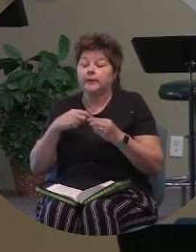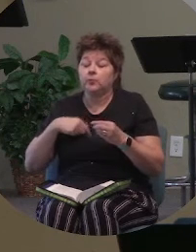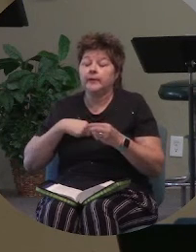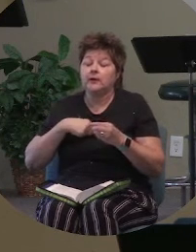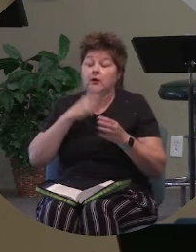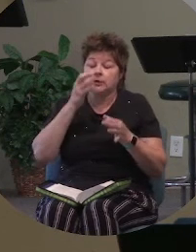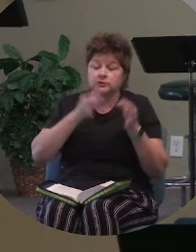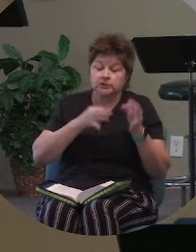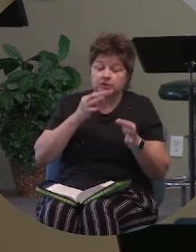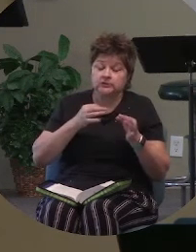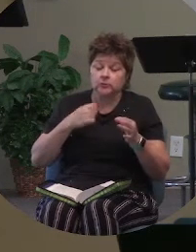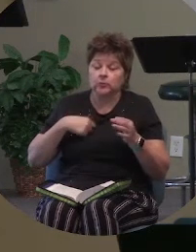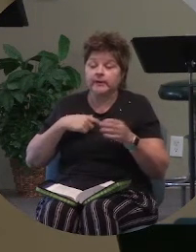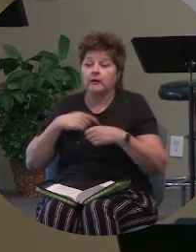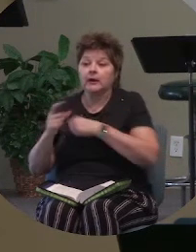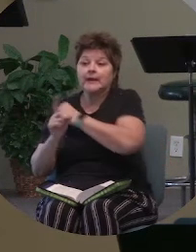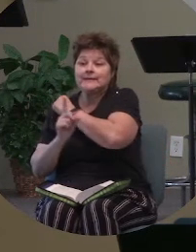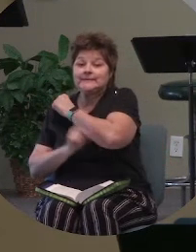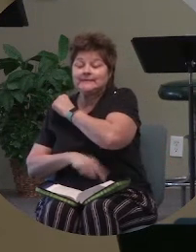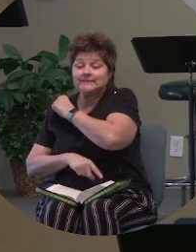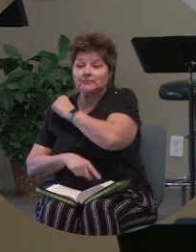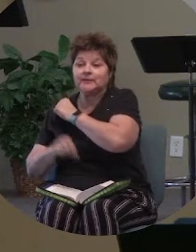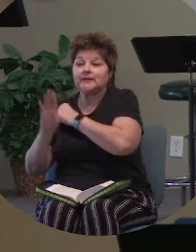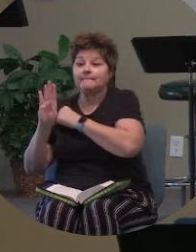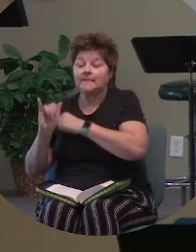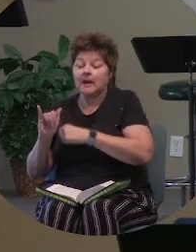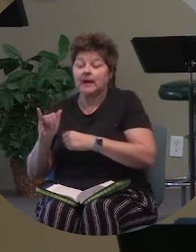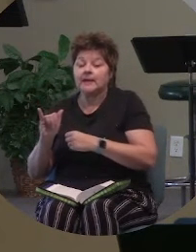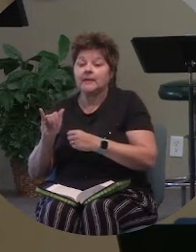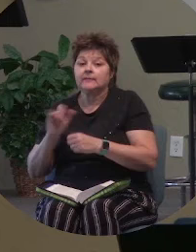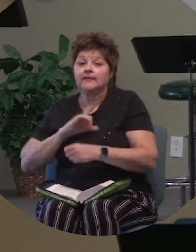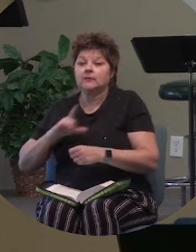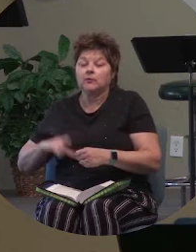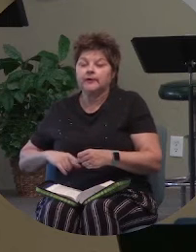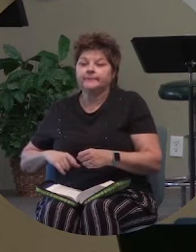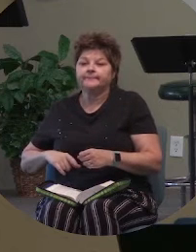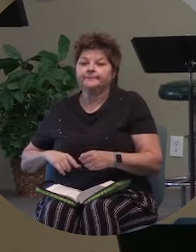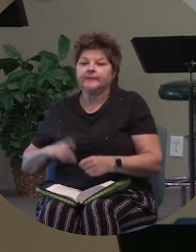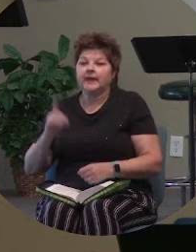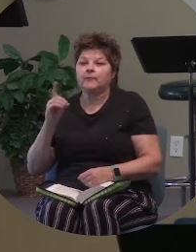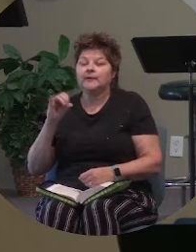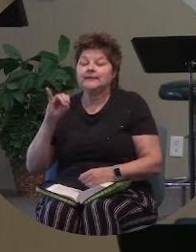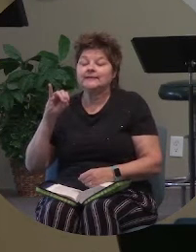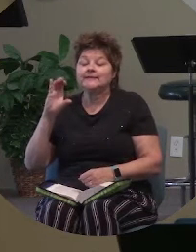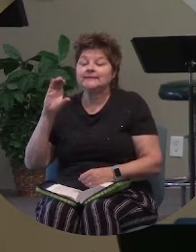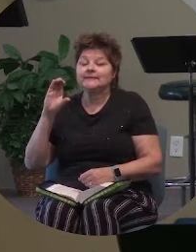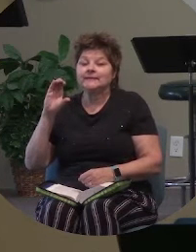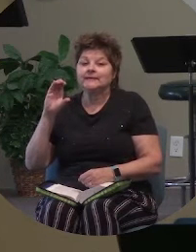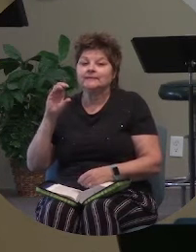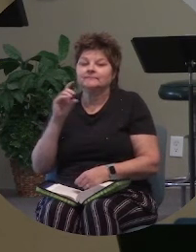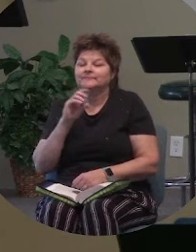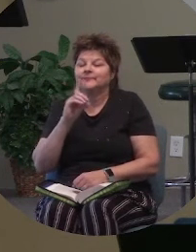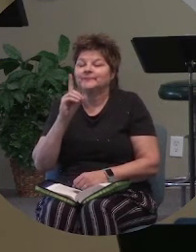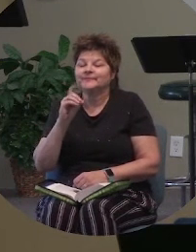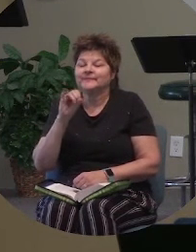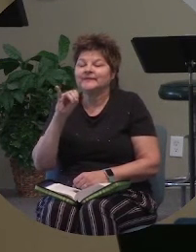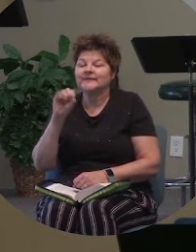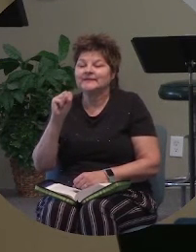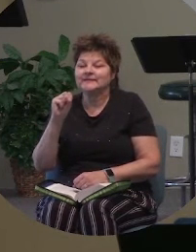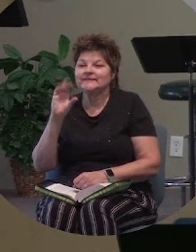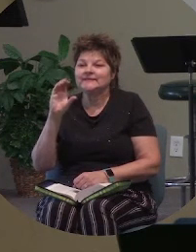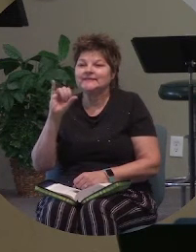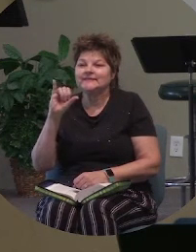we are disciplined by the Lord." Now discipline, and I've said this previously,